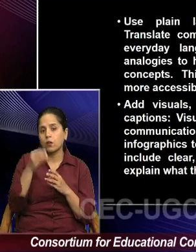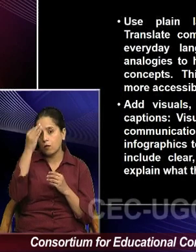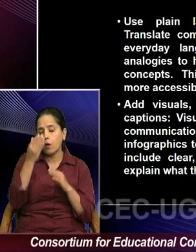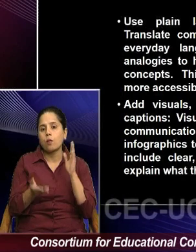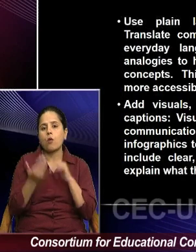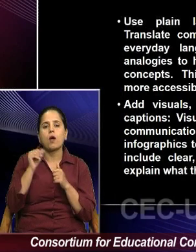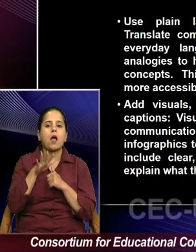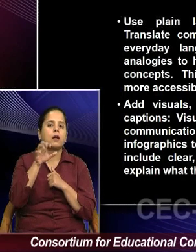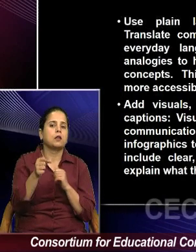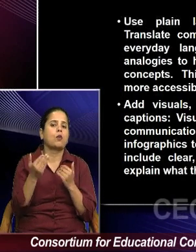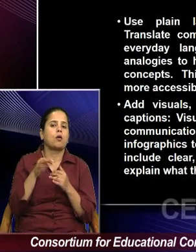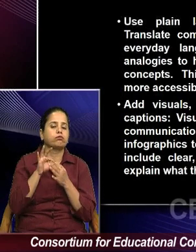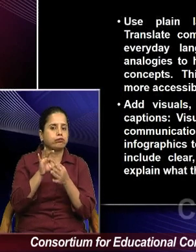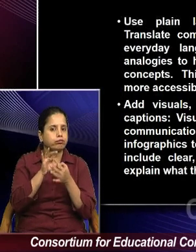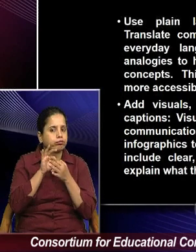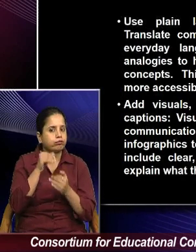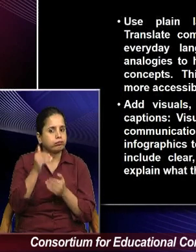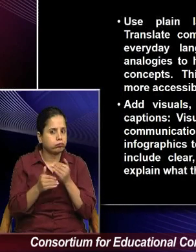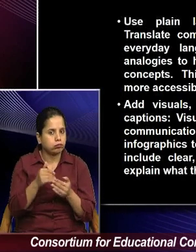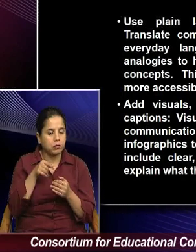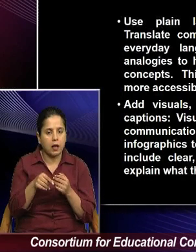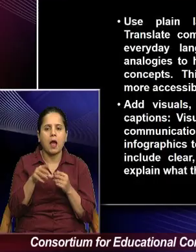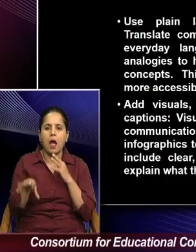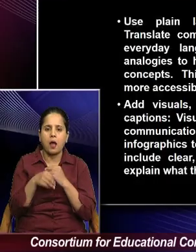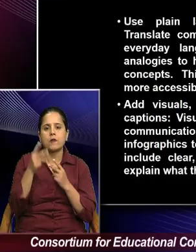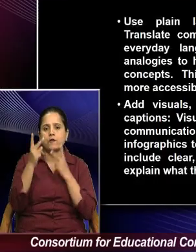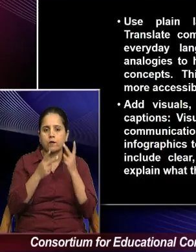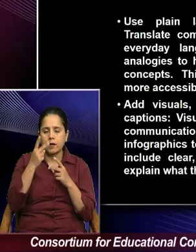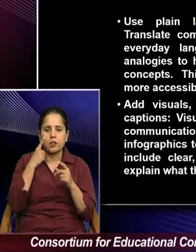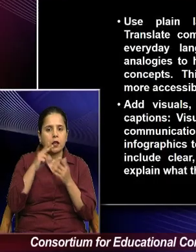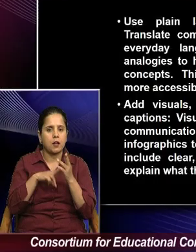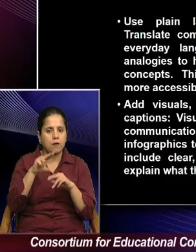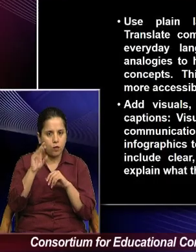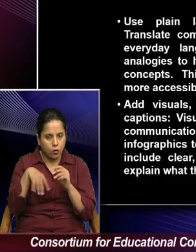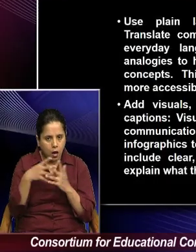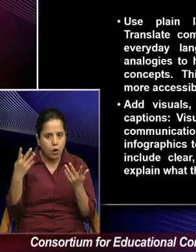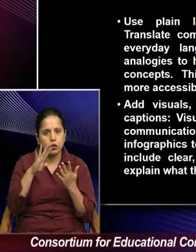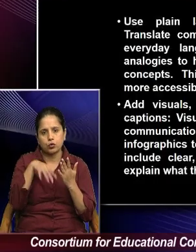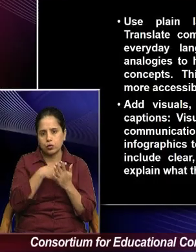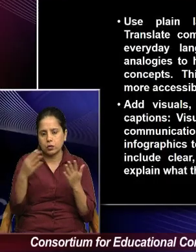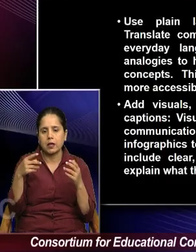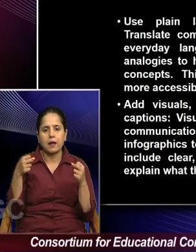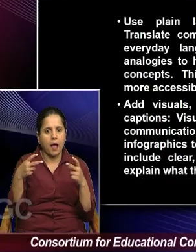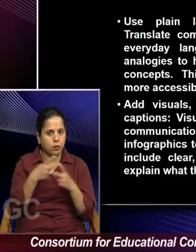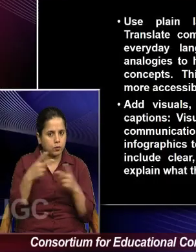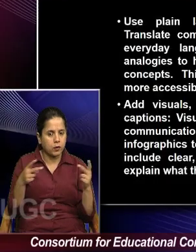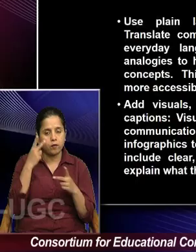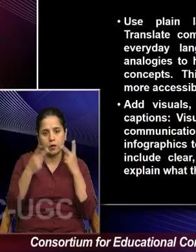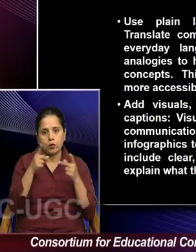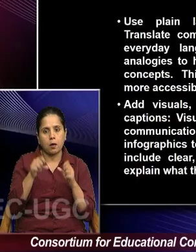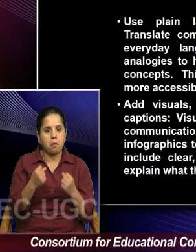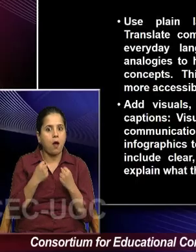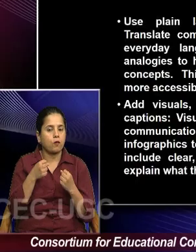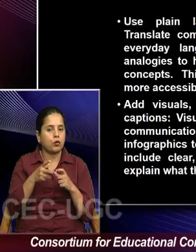more accessible and engaging. Add visuals, infographics, charts, and captions. Visual can